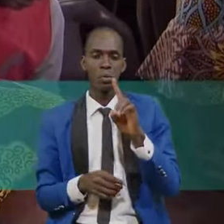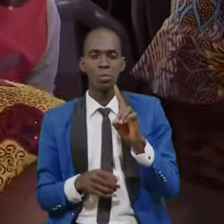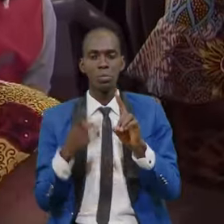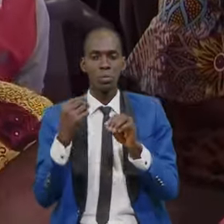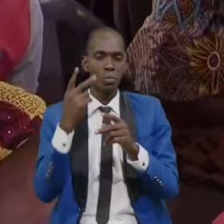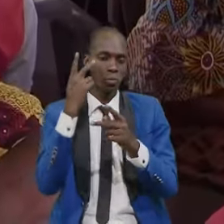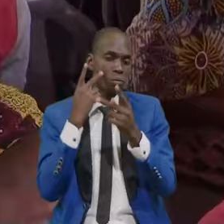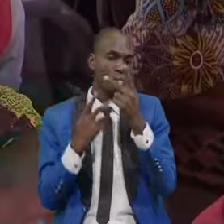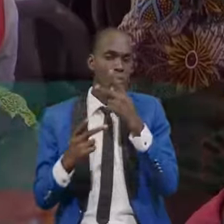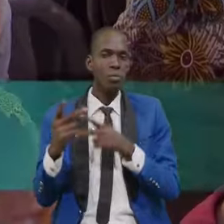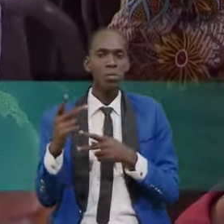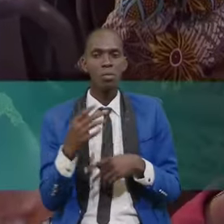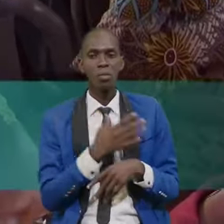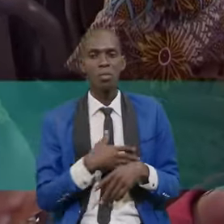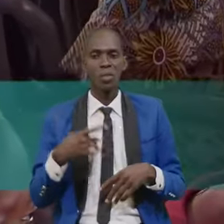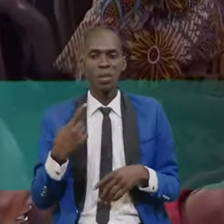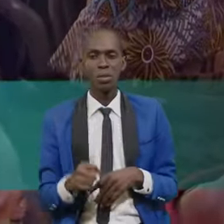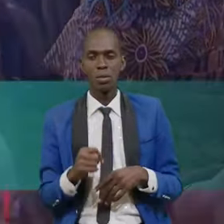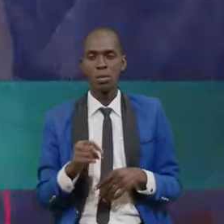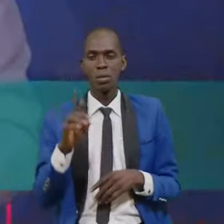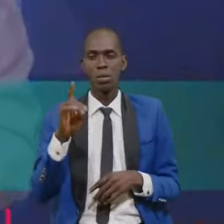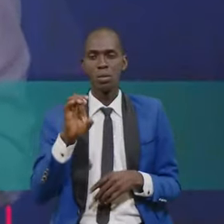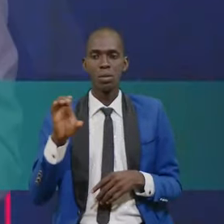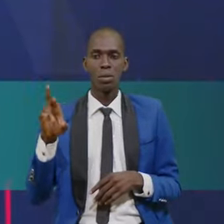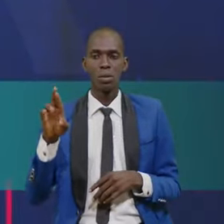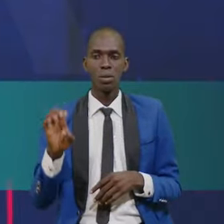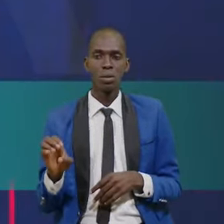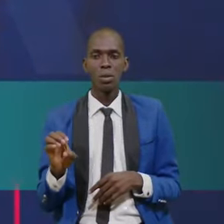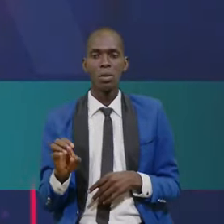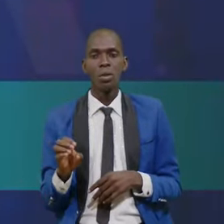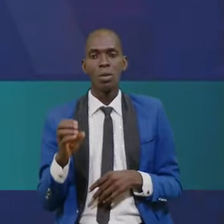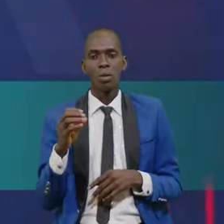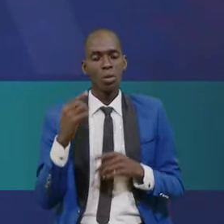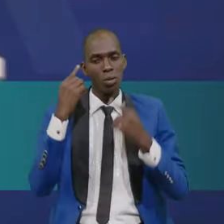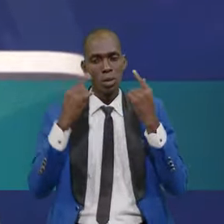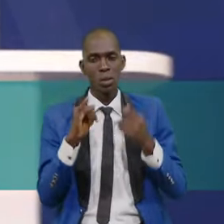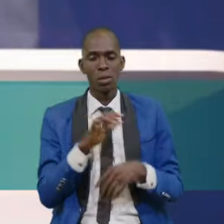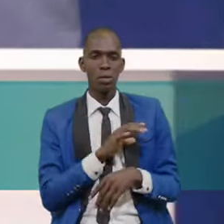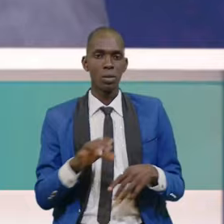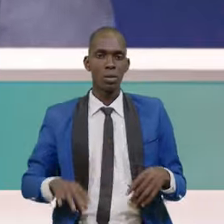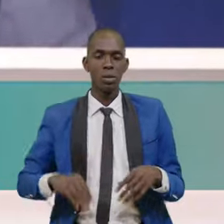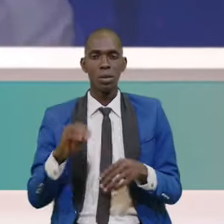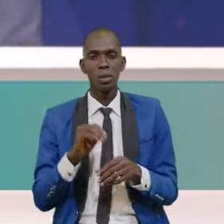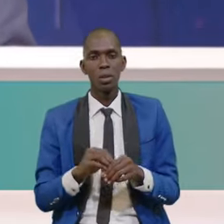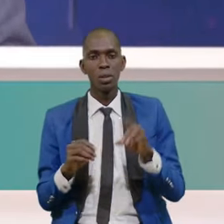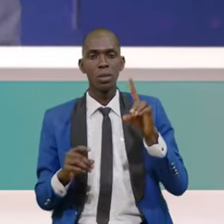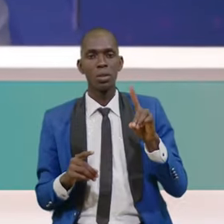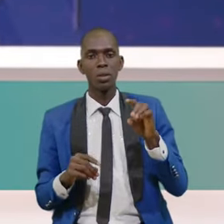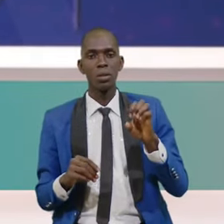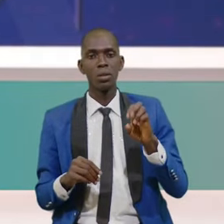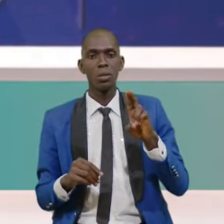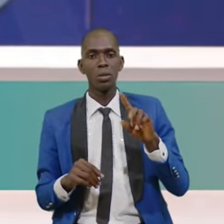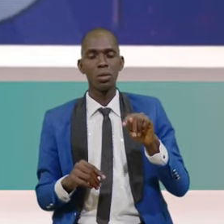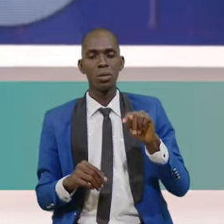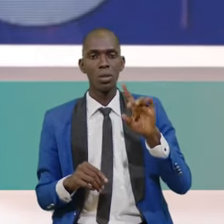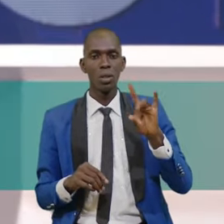and decree concerning Christ. In Deuteronomy chapter 18, reading from